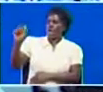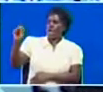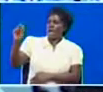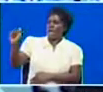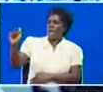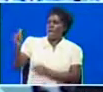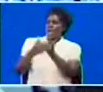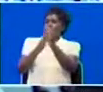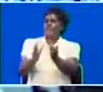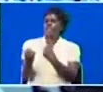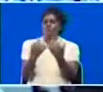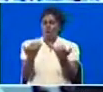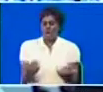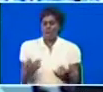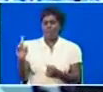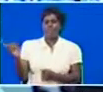Nairobi.